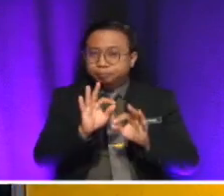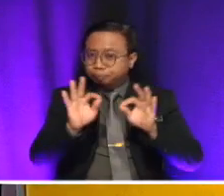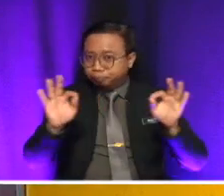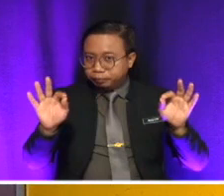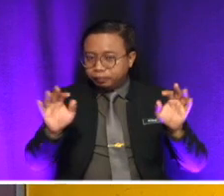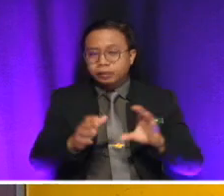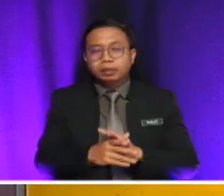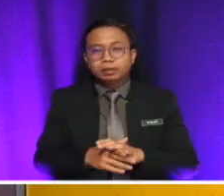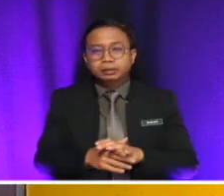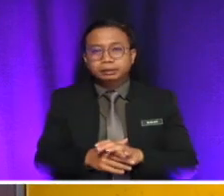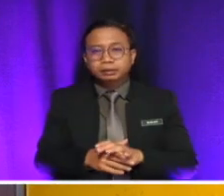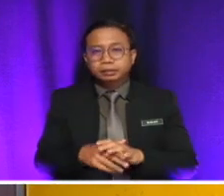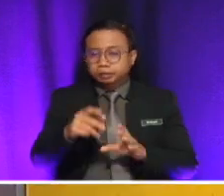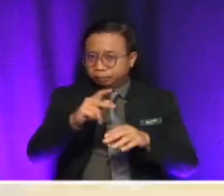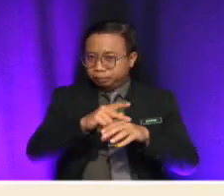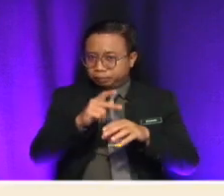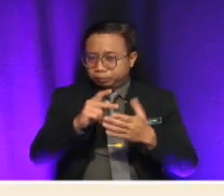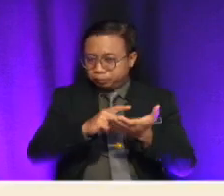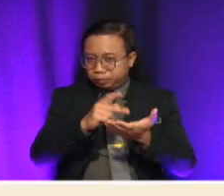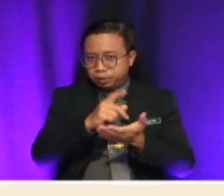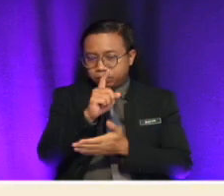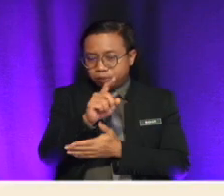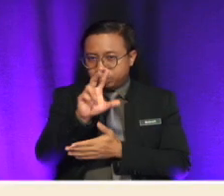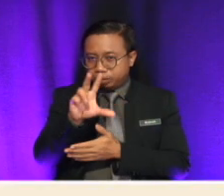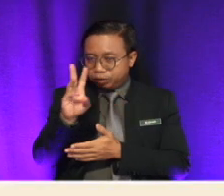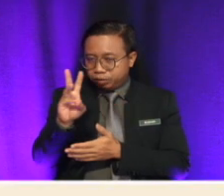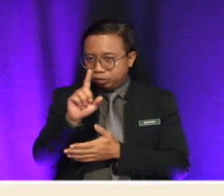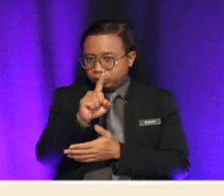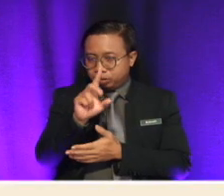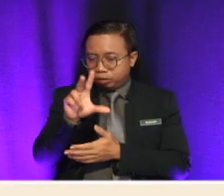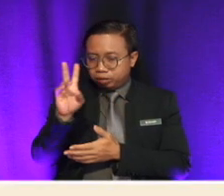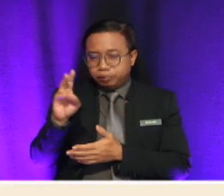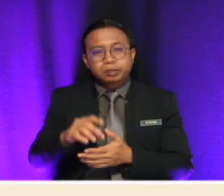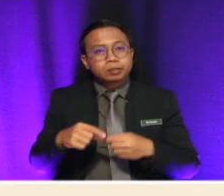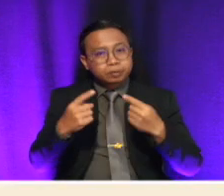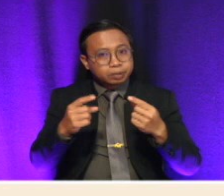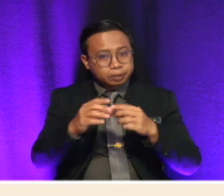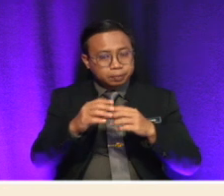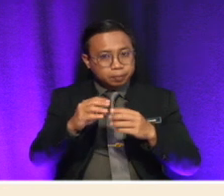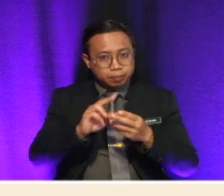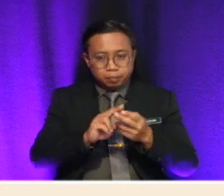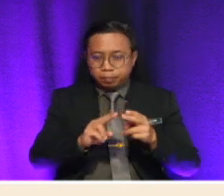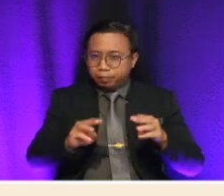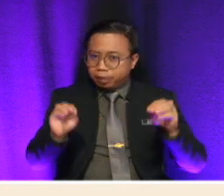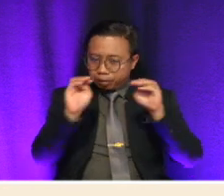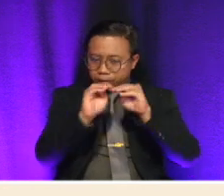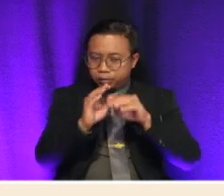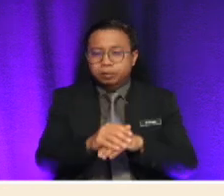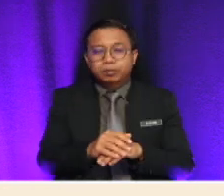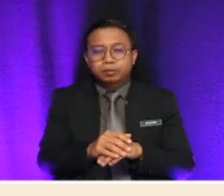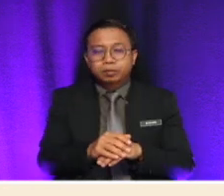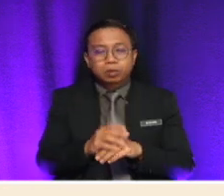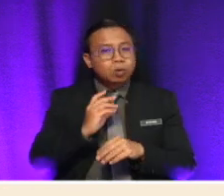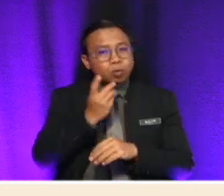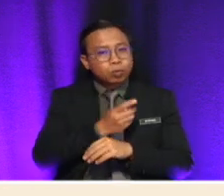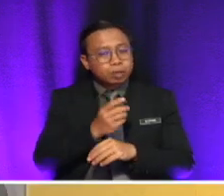English Download Students Book, page 136 and 37. So we are going into the main reading text and the task where we are